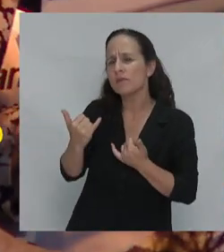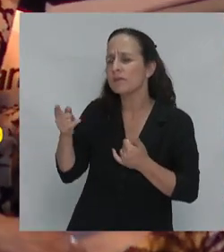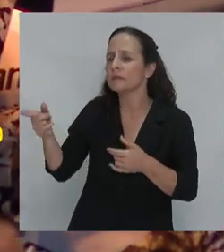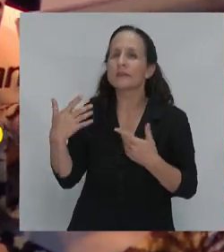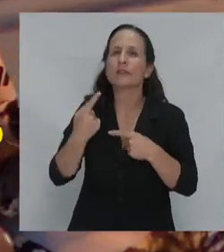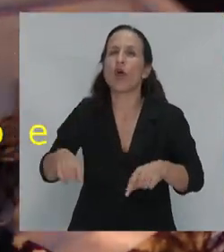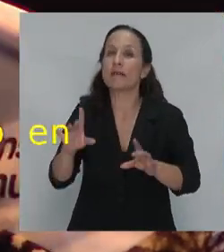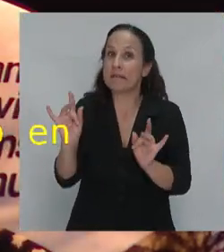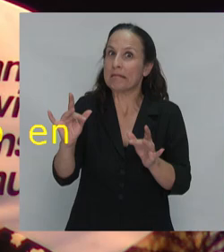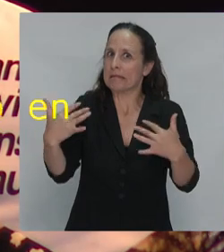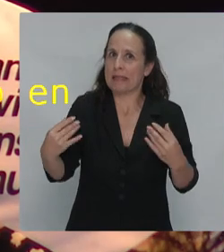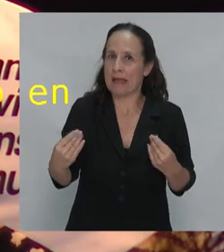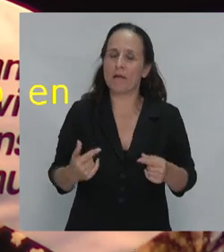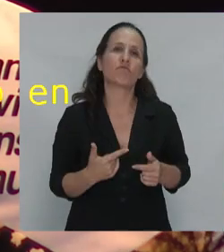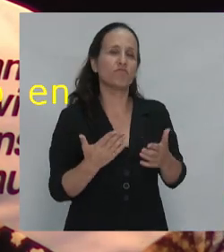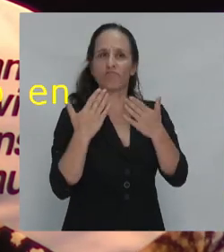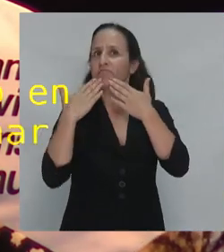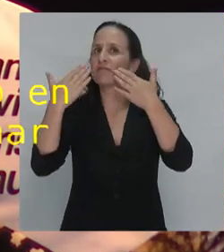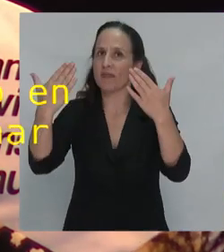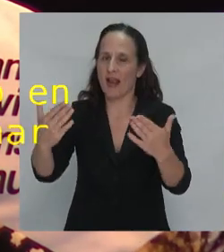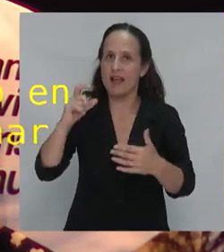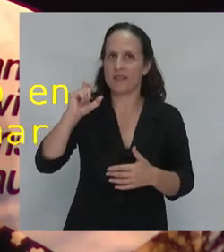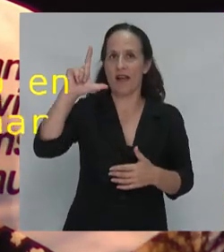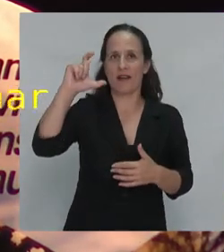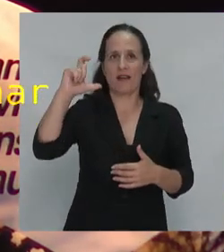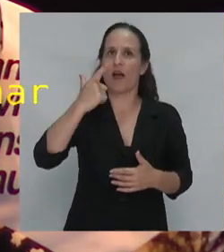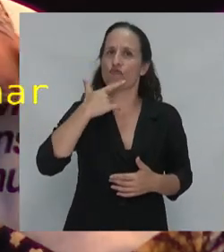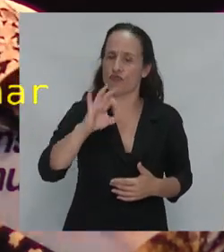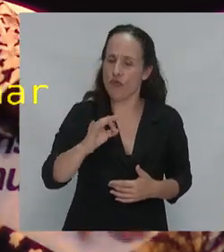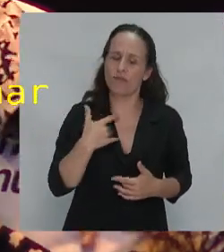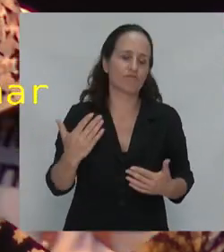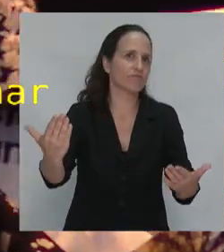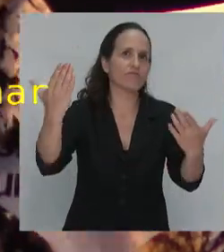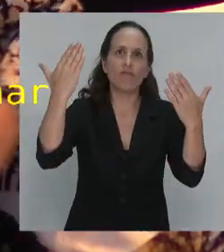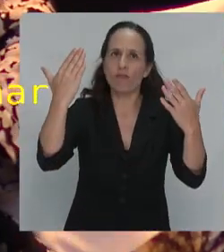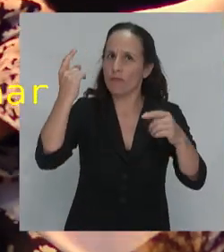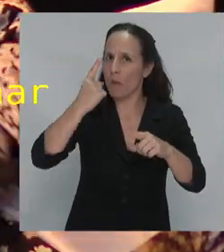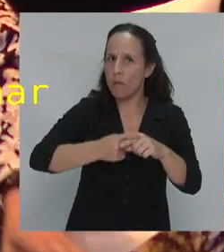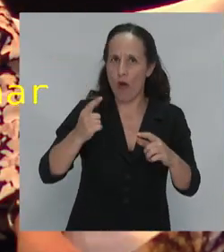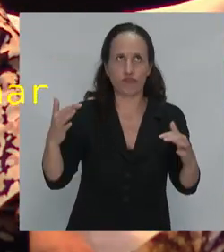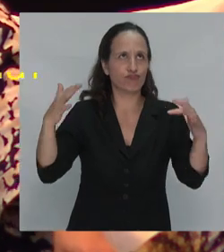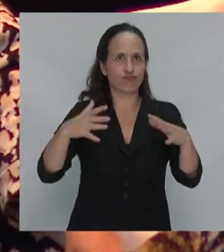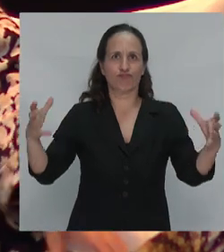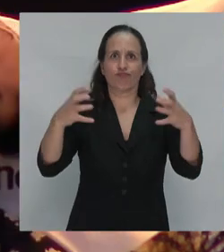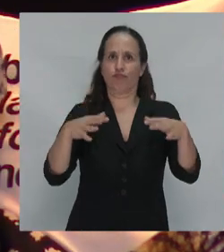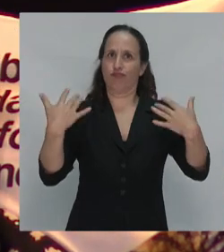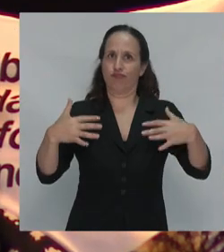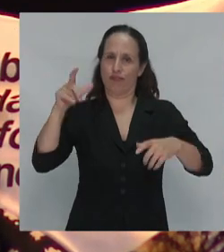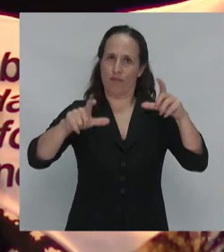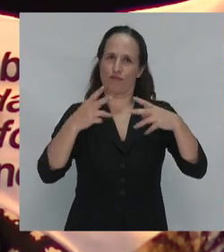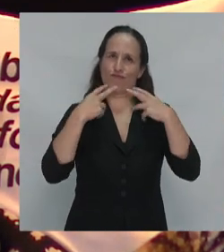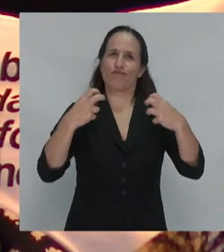you, Claxo. Congratulations. This is so energizing. It's so good to come